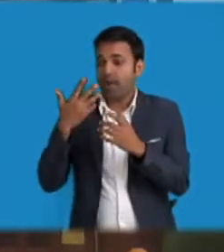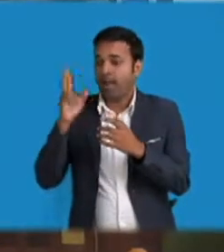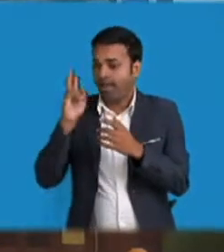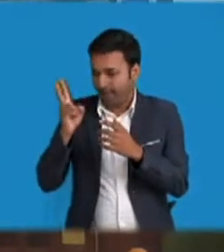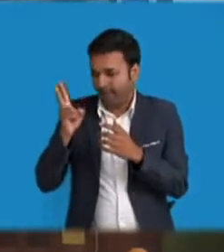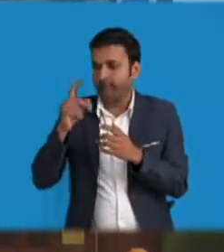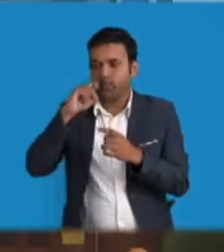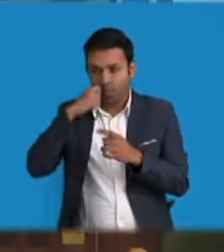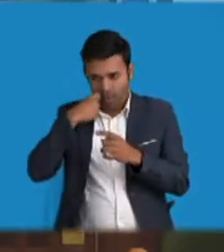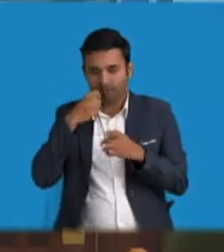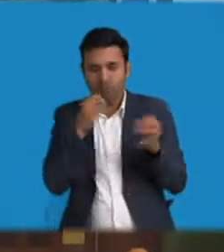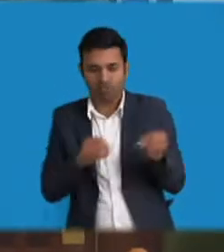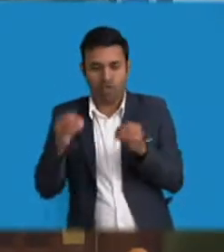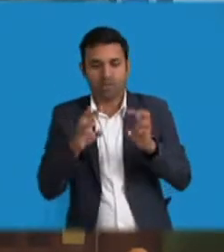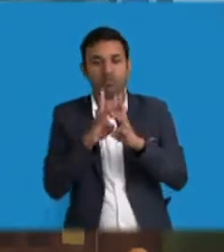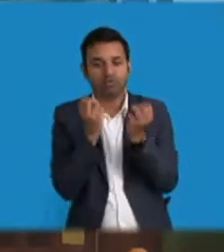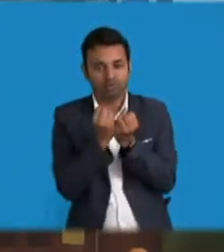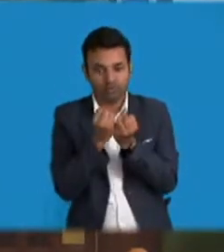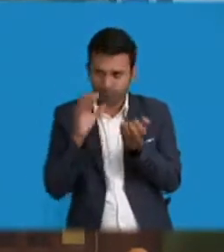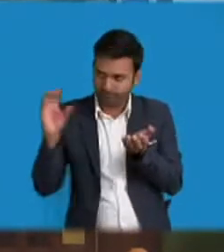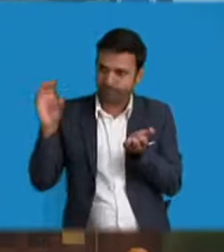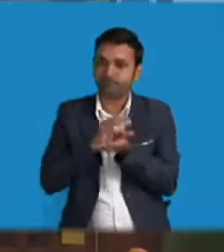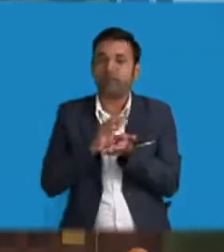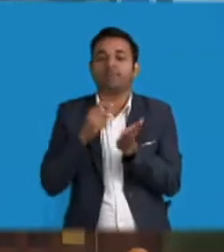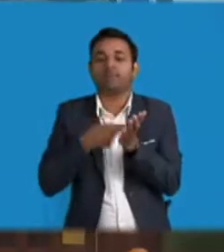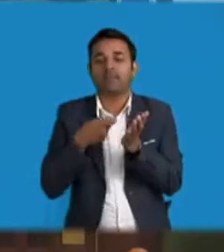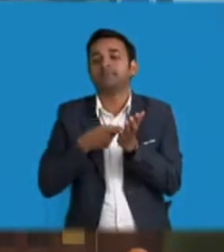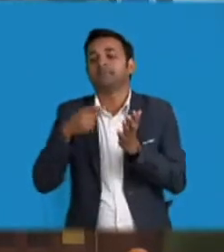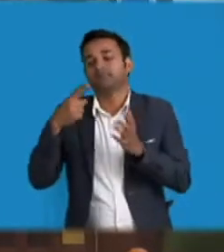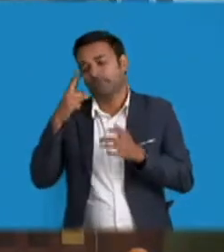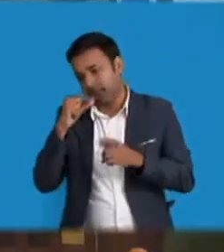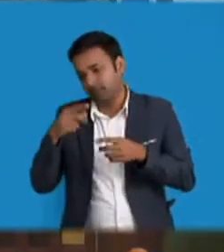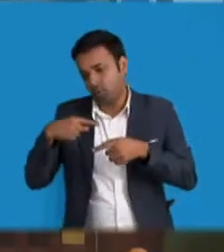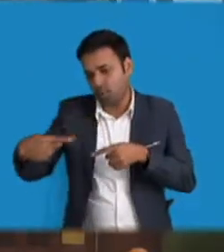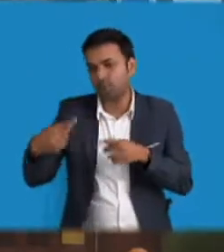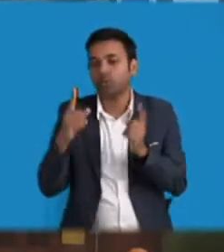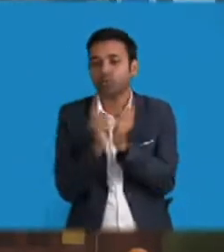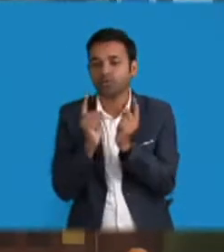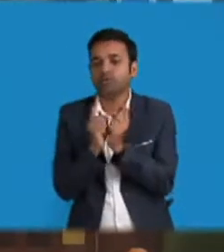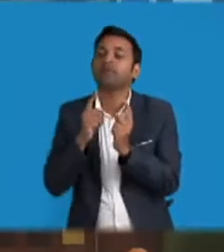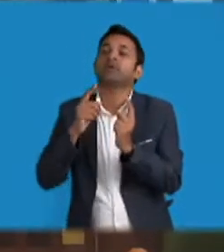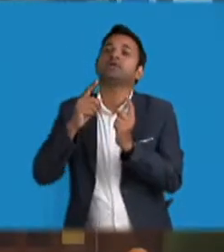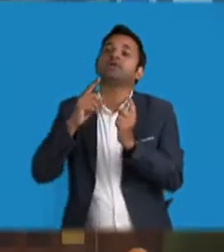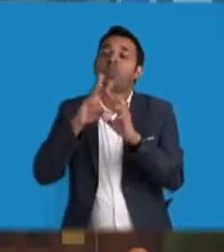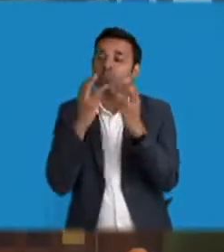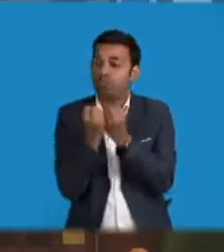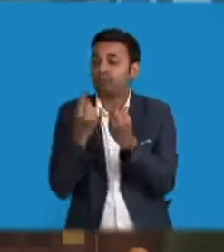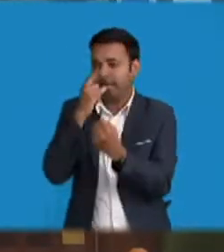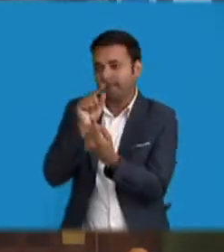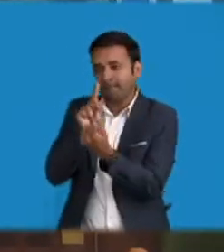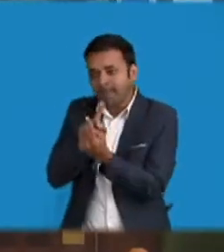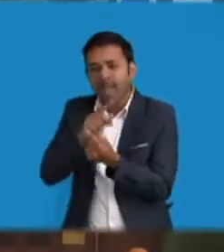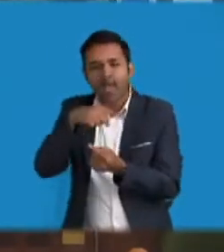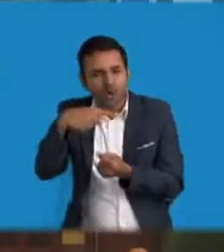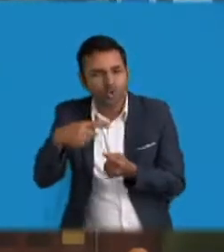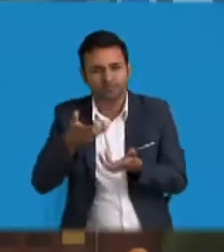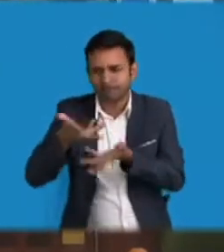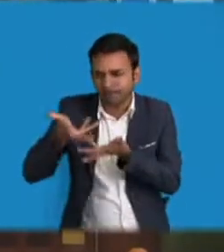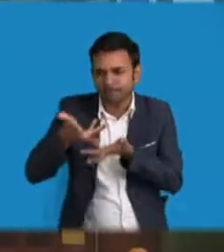throughout Fiji this year, and get those children back to school. And so that we give them the